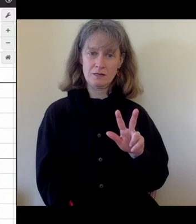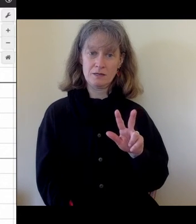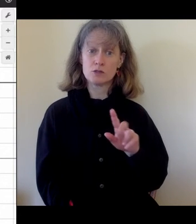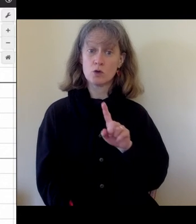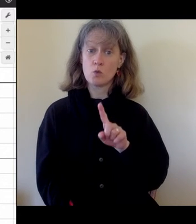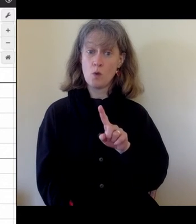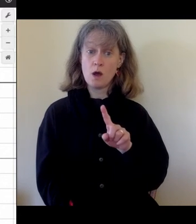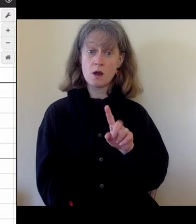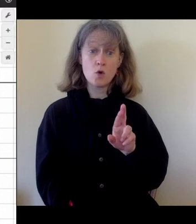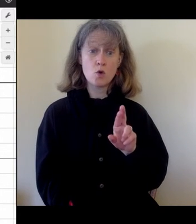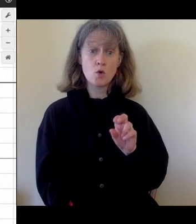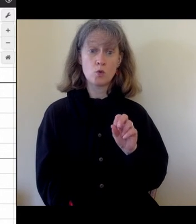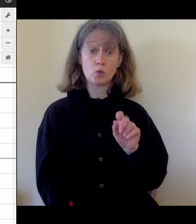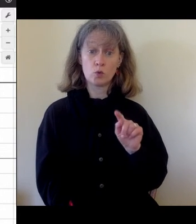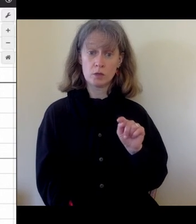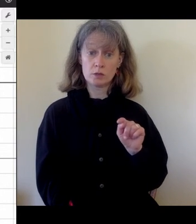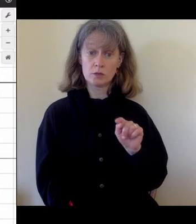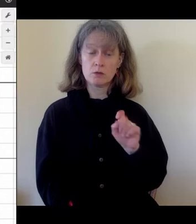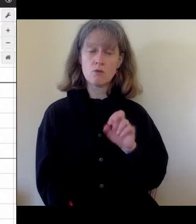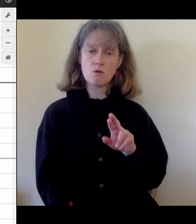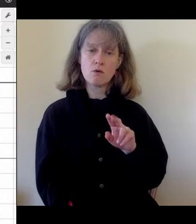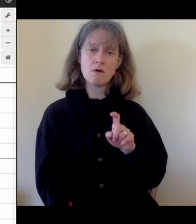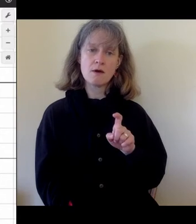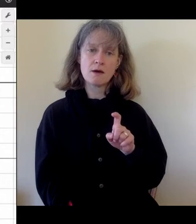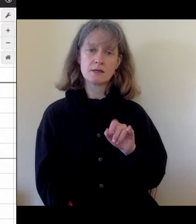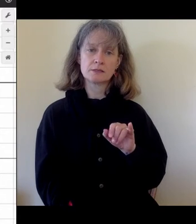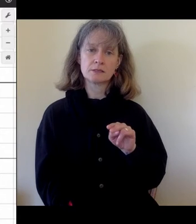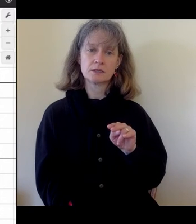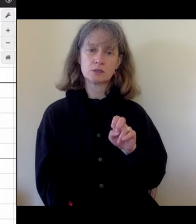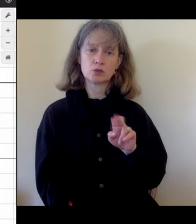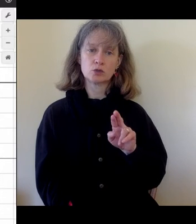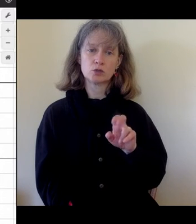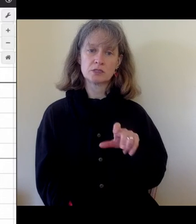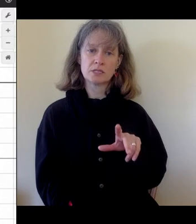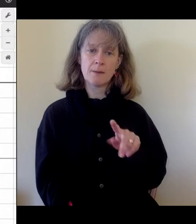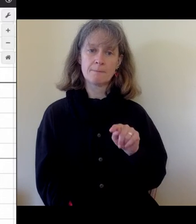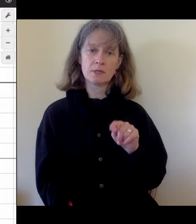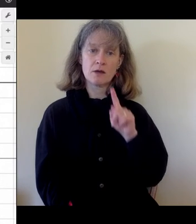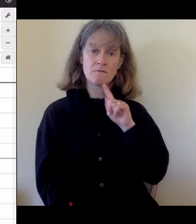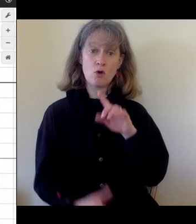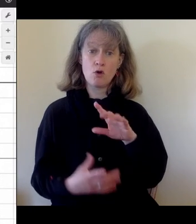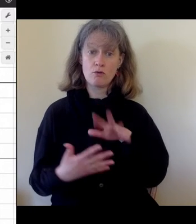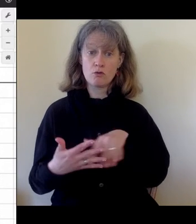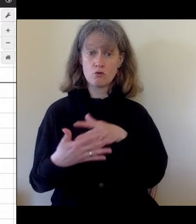or x-intercepts on our graph should be 3, 0.